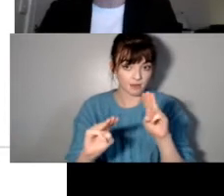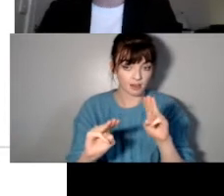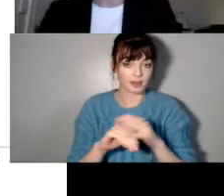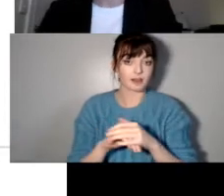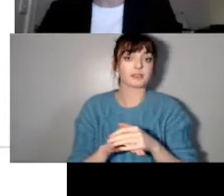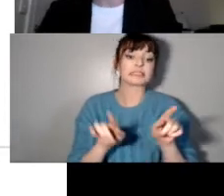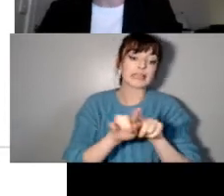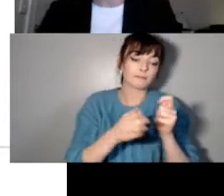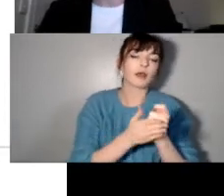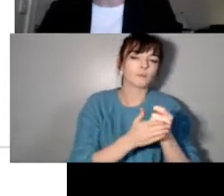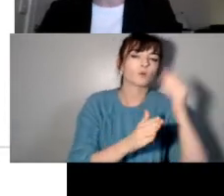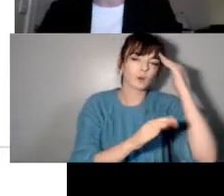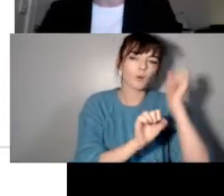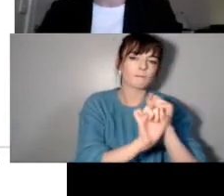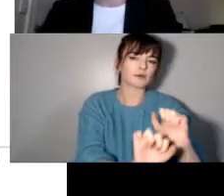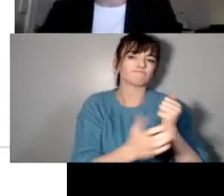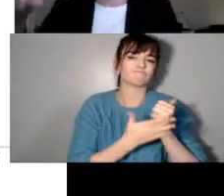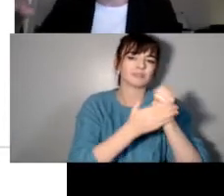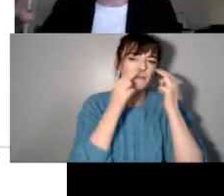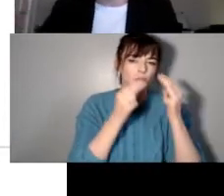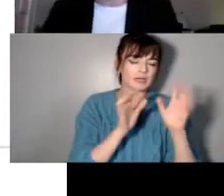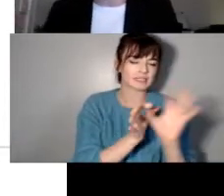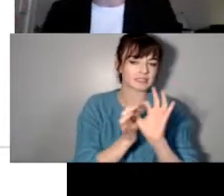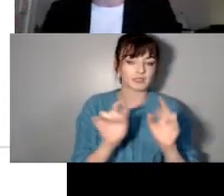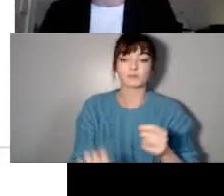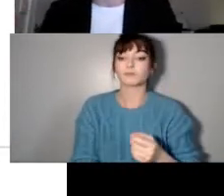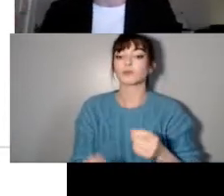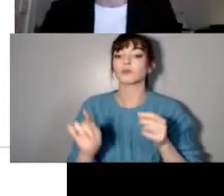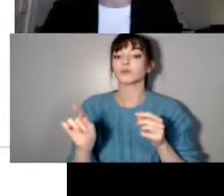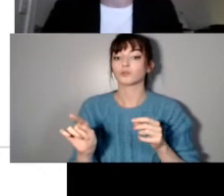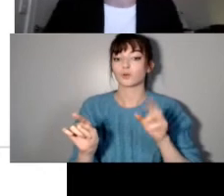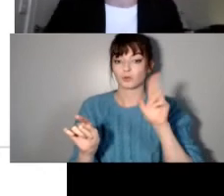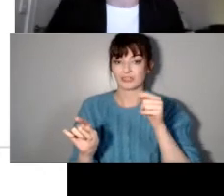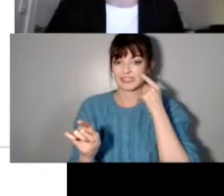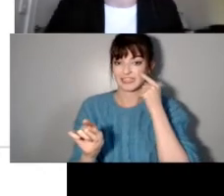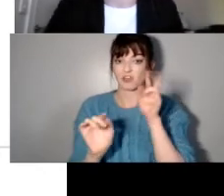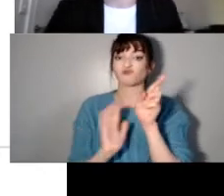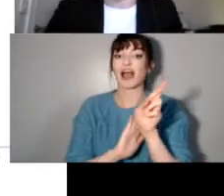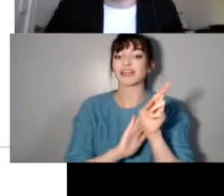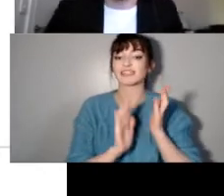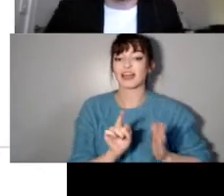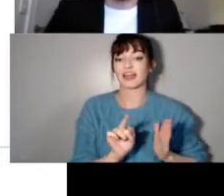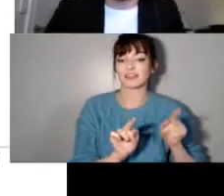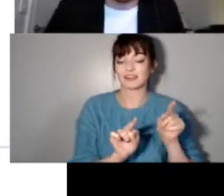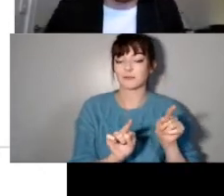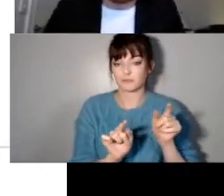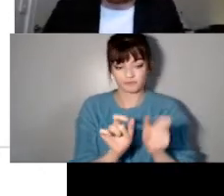need. And the two bars on the right hand side of this graphic show us that, for example,